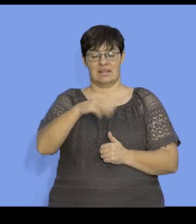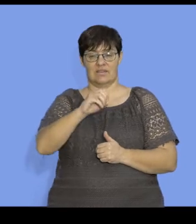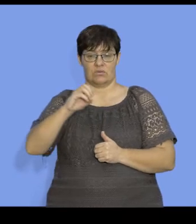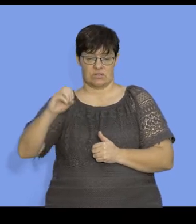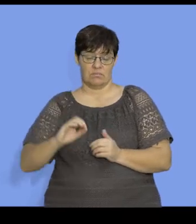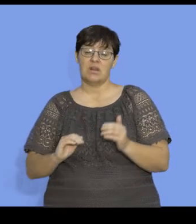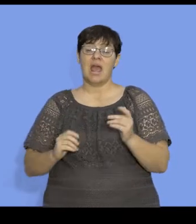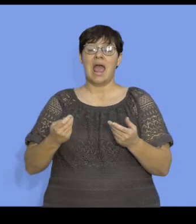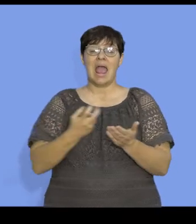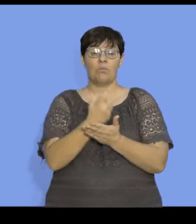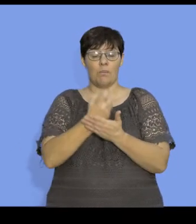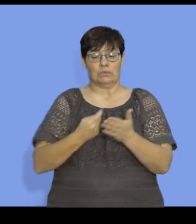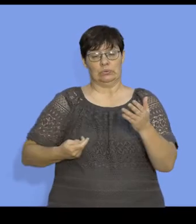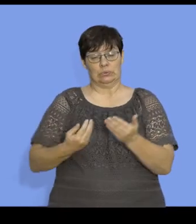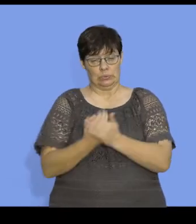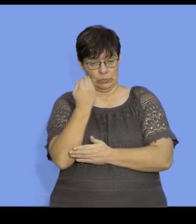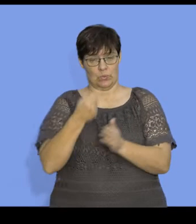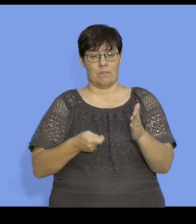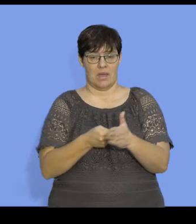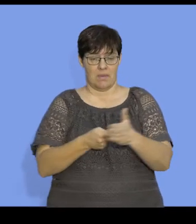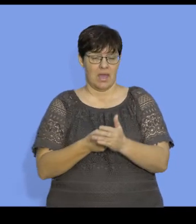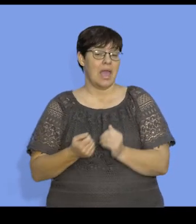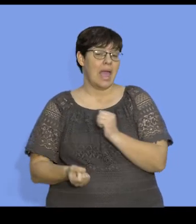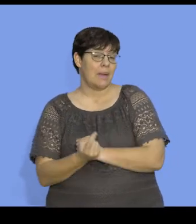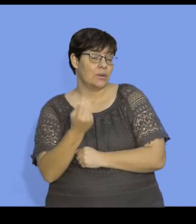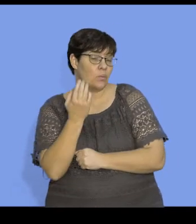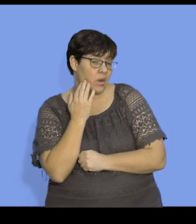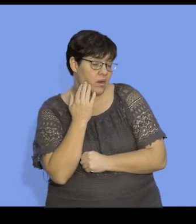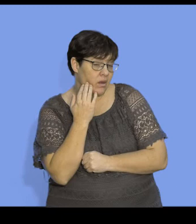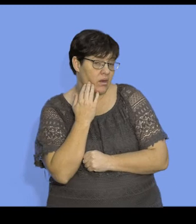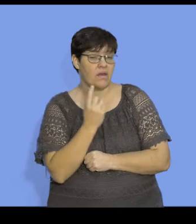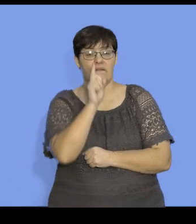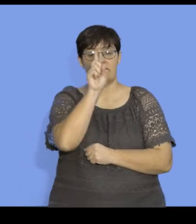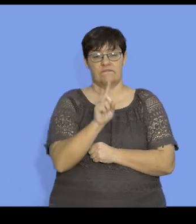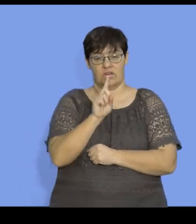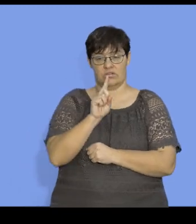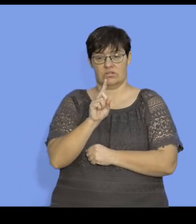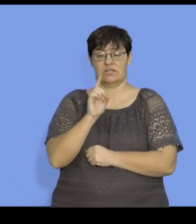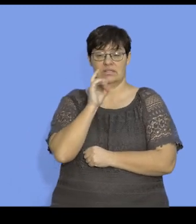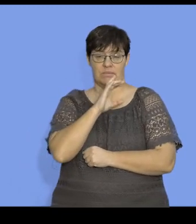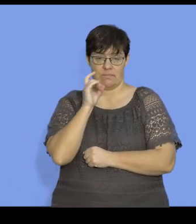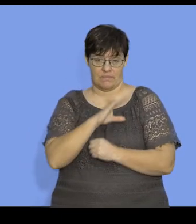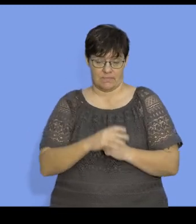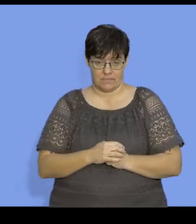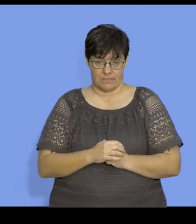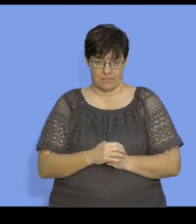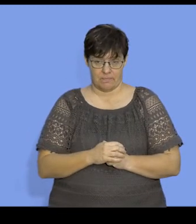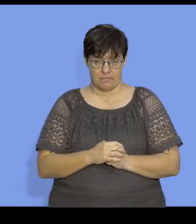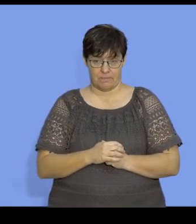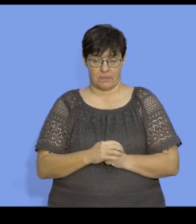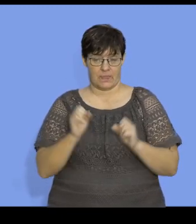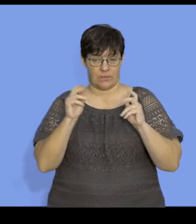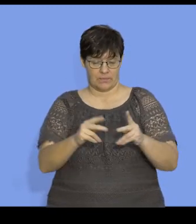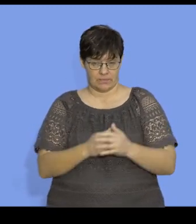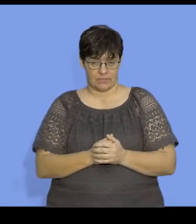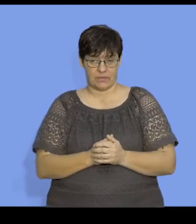new equipment will be purchased. When will this happen? This will happen on the 1st of September. Okay, right.